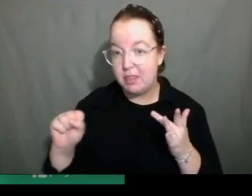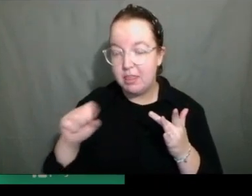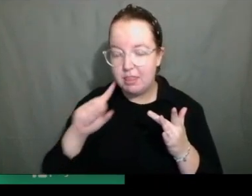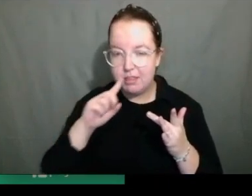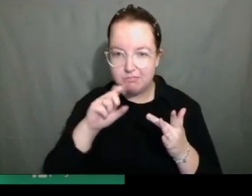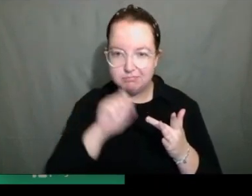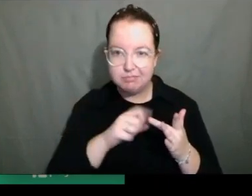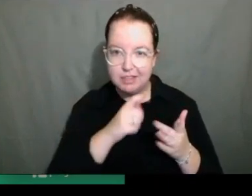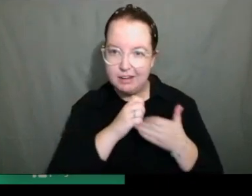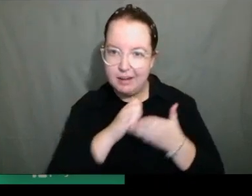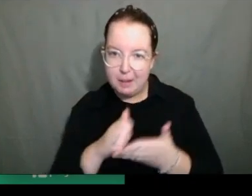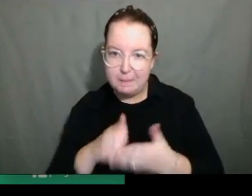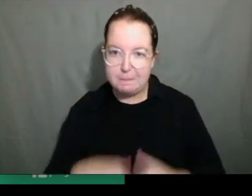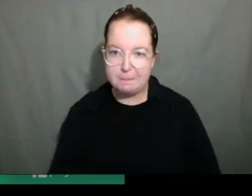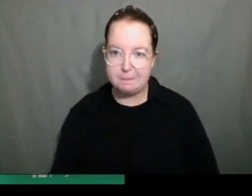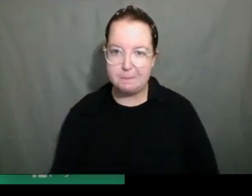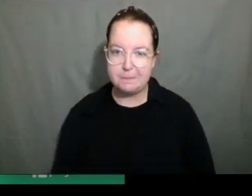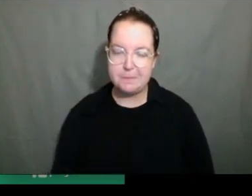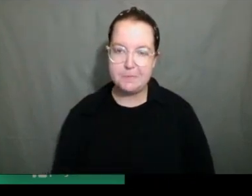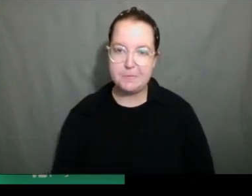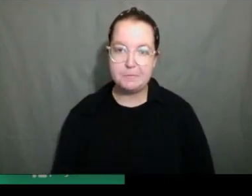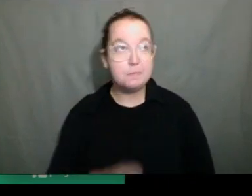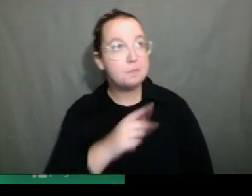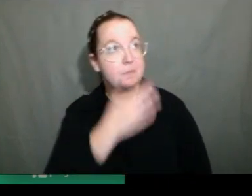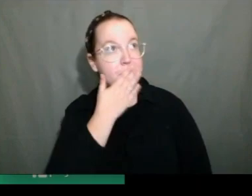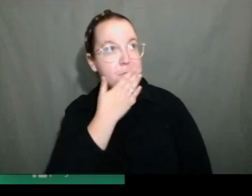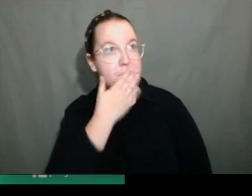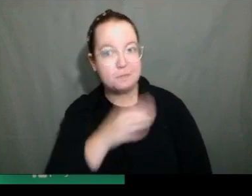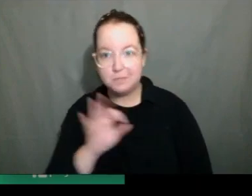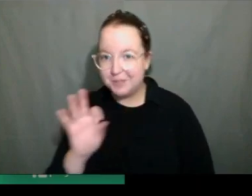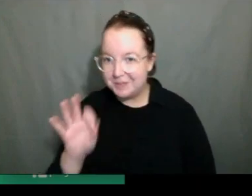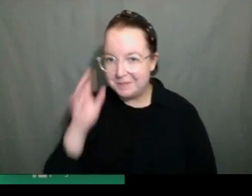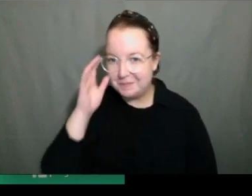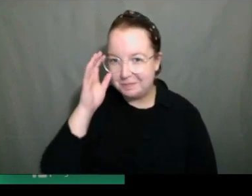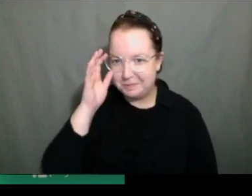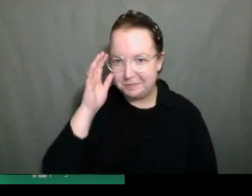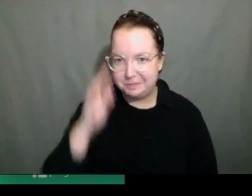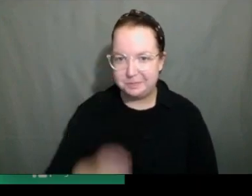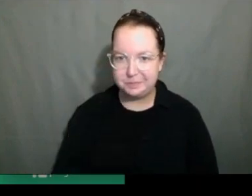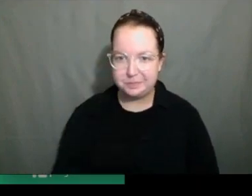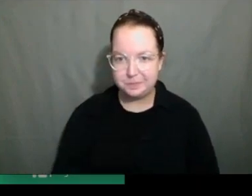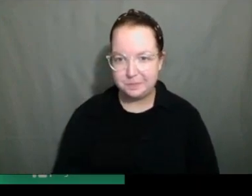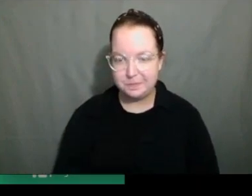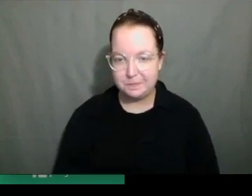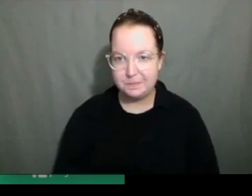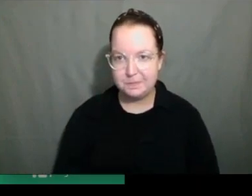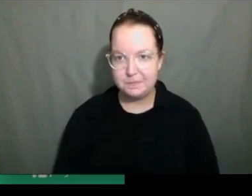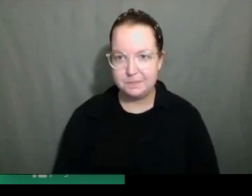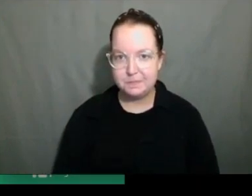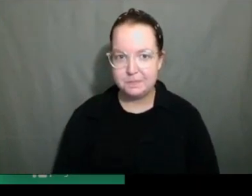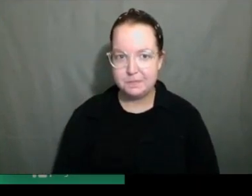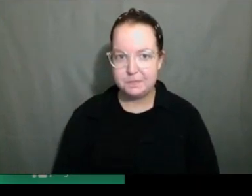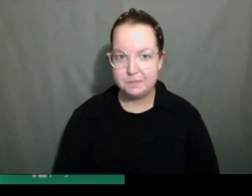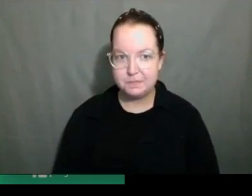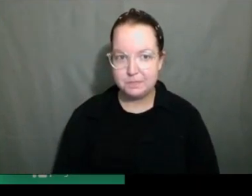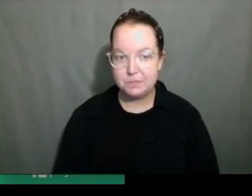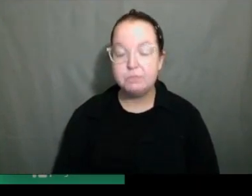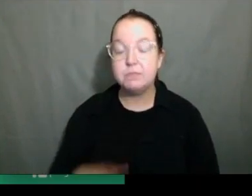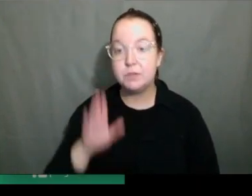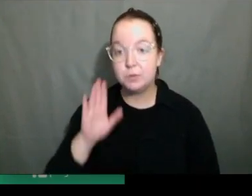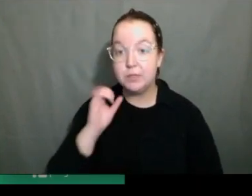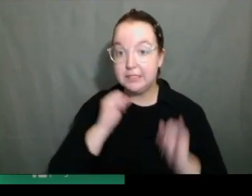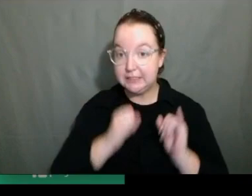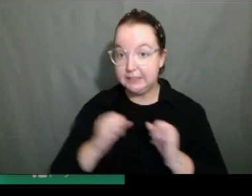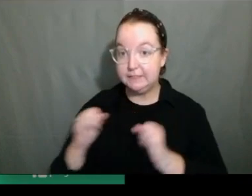because I know they have an access to it. Thank you. Yeah. All right, so just to recap, they will start clocking in,